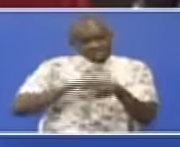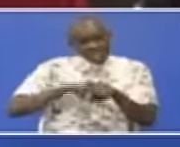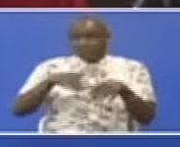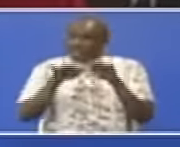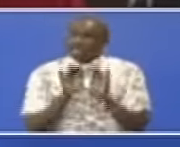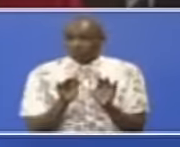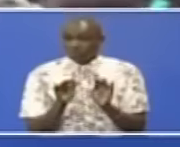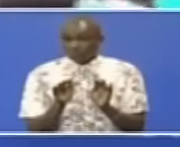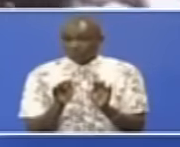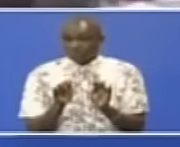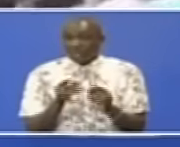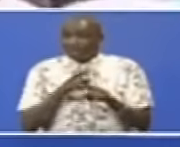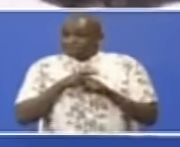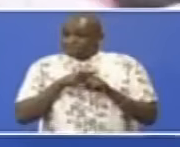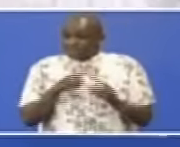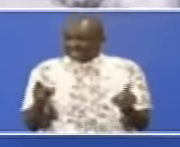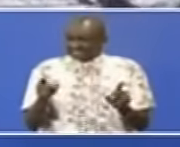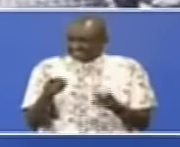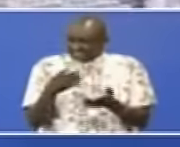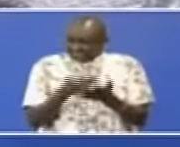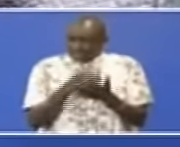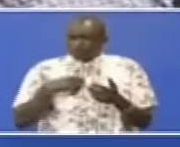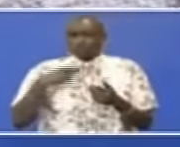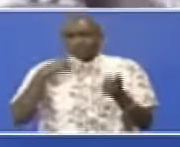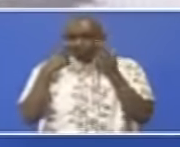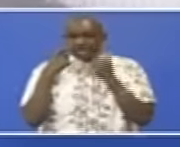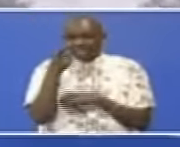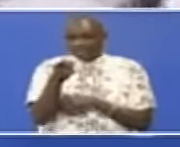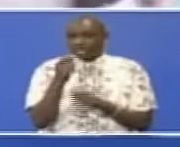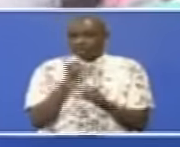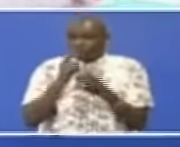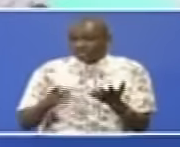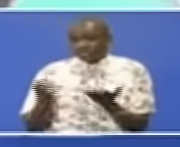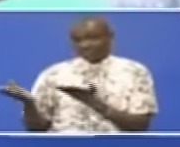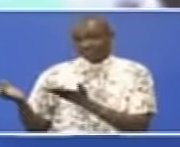burials. But to some of the mourners